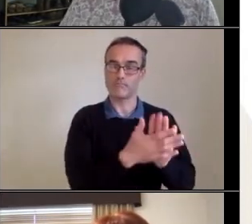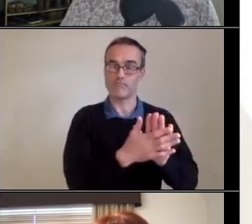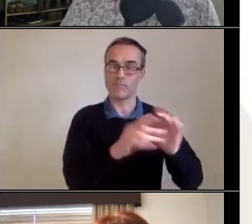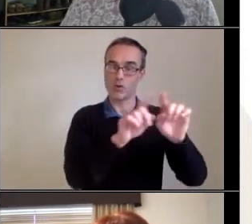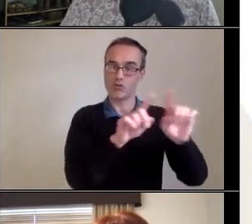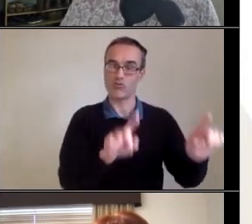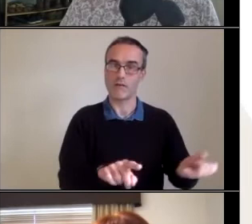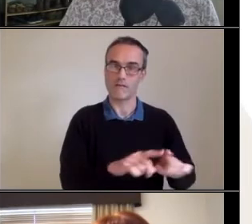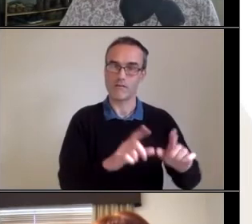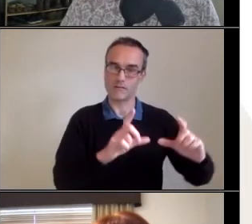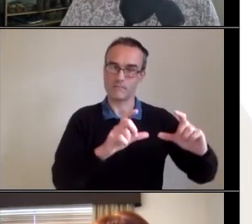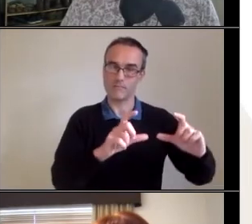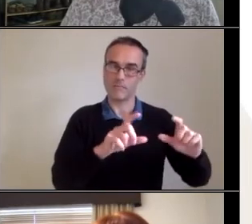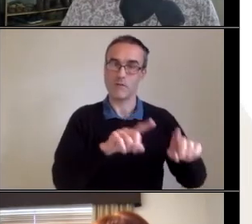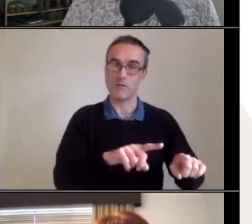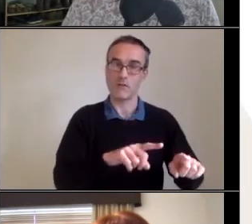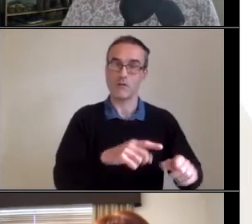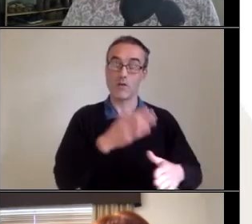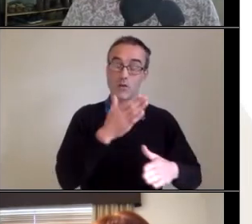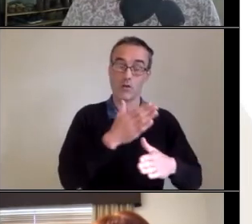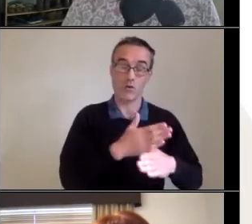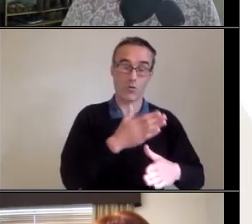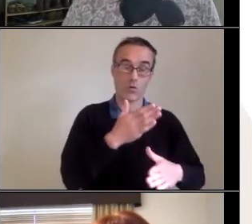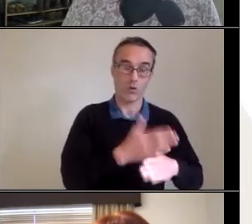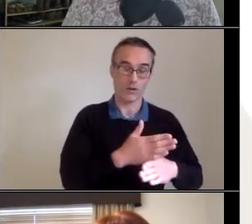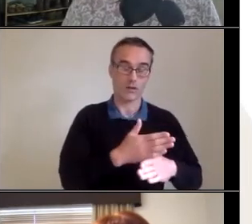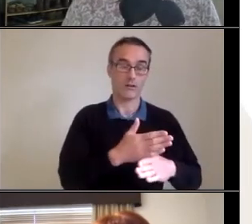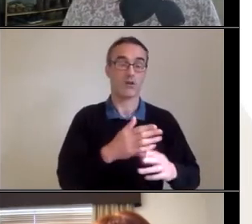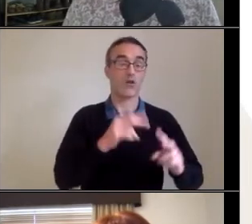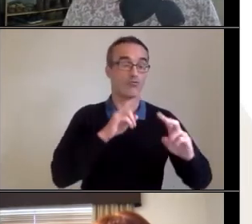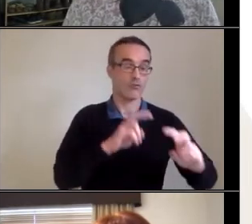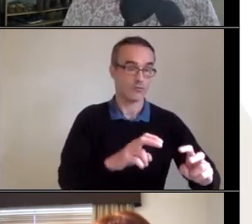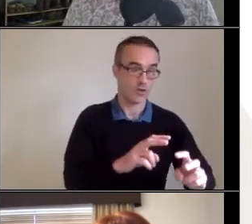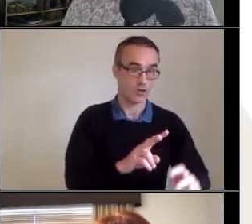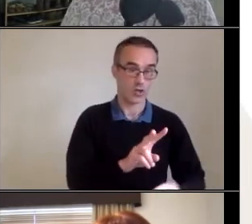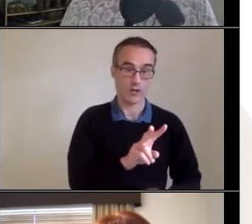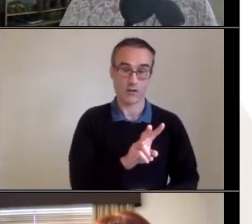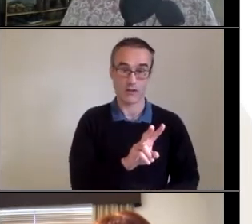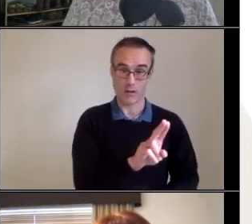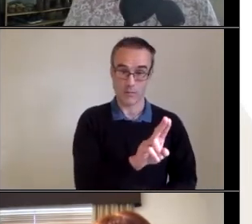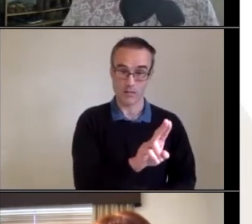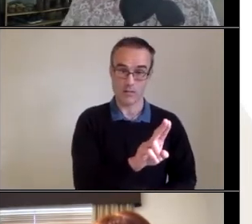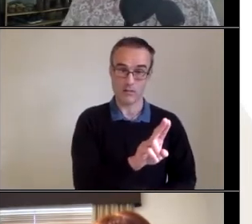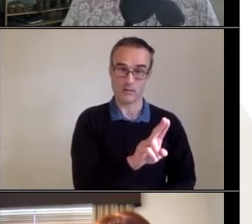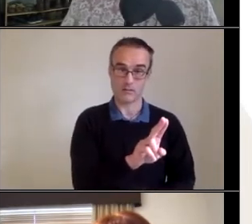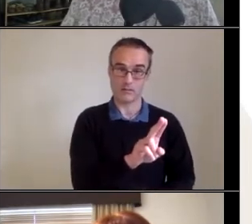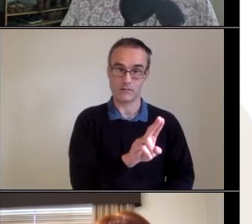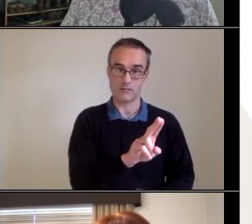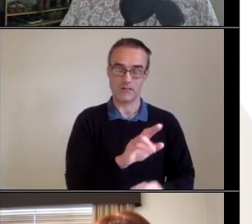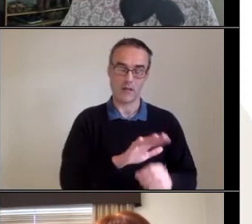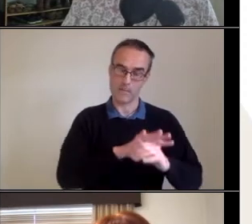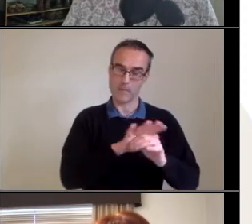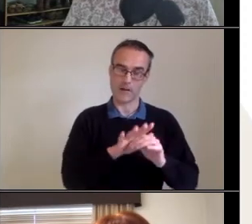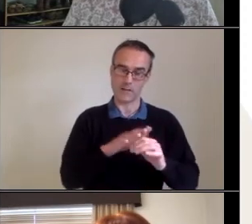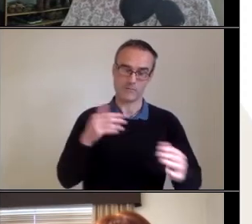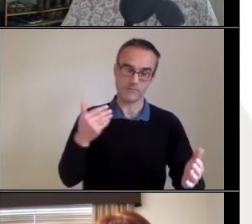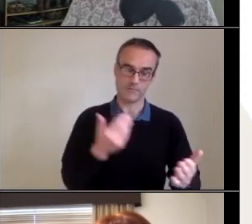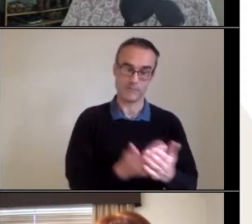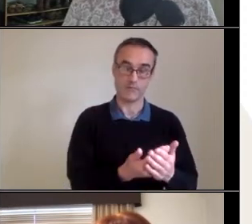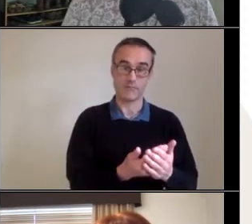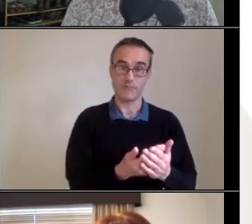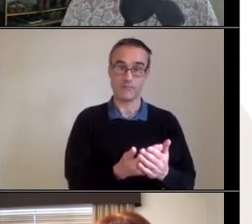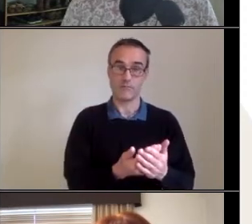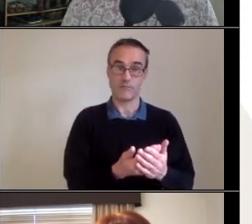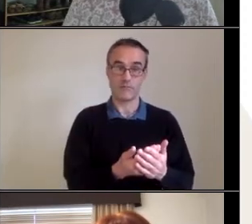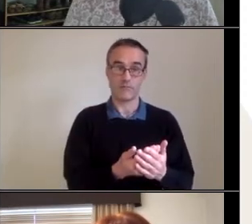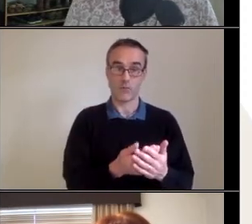in working researcher couples, since the pandemic started, everybody spends less time commuting